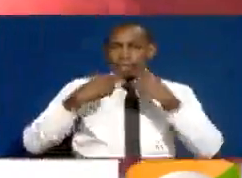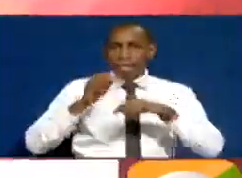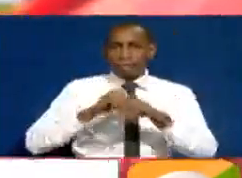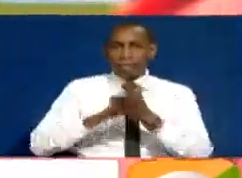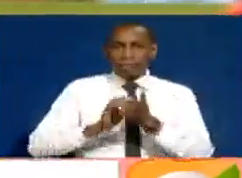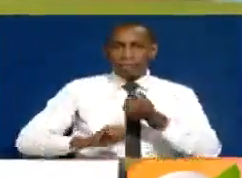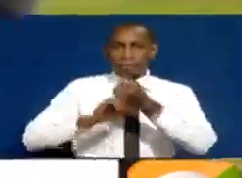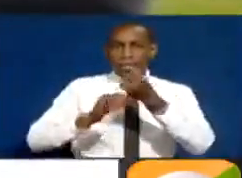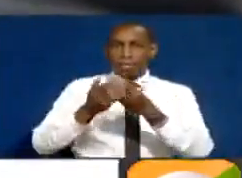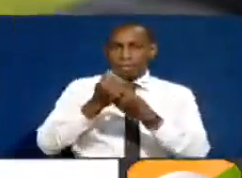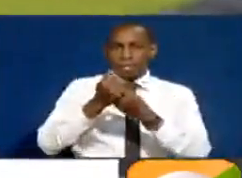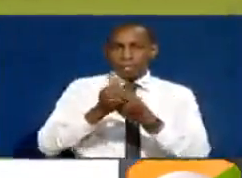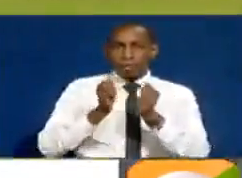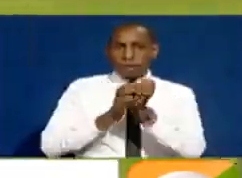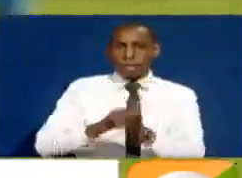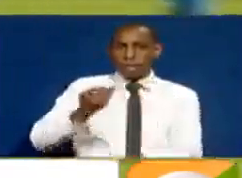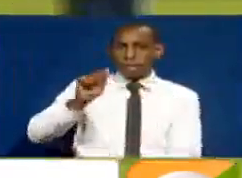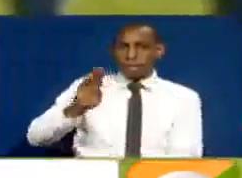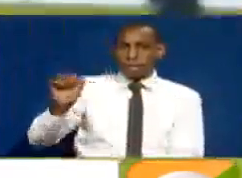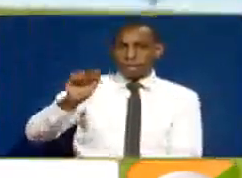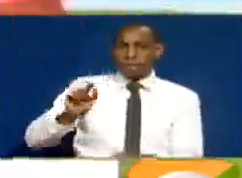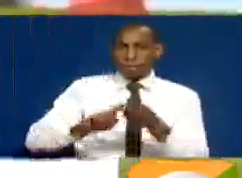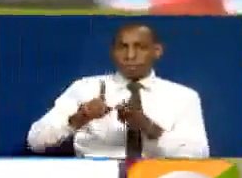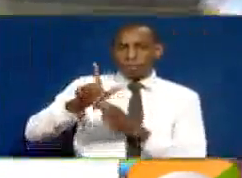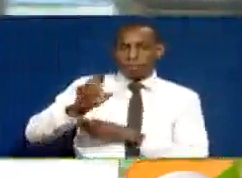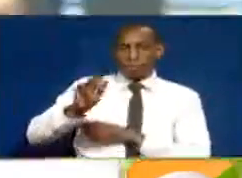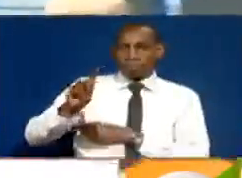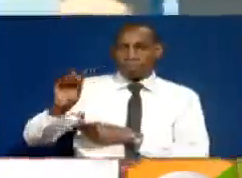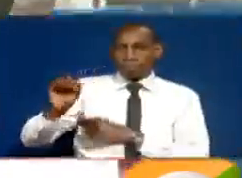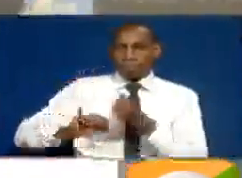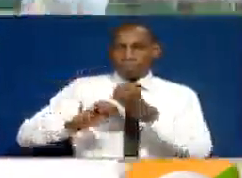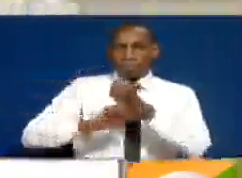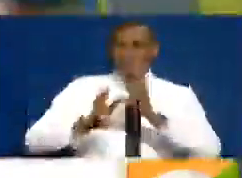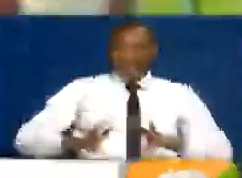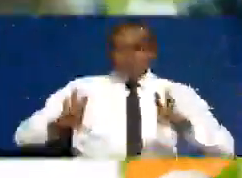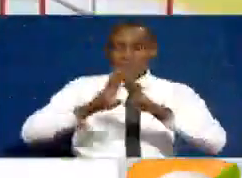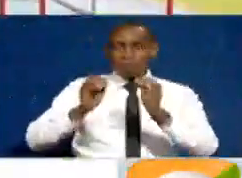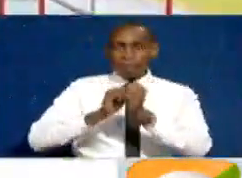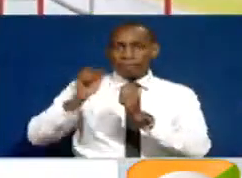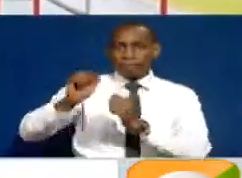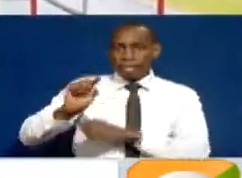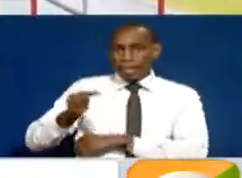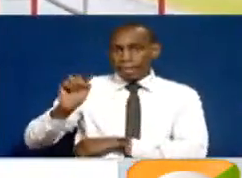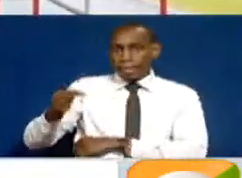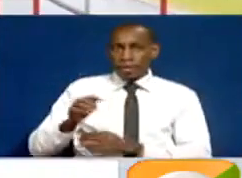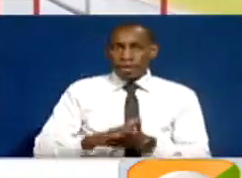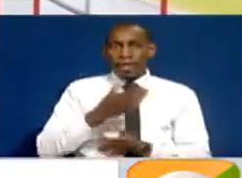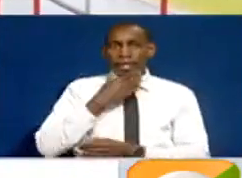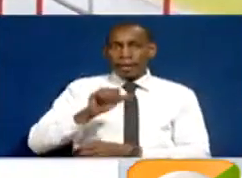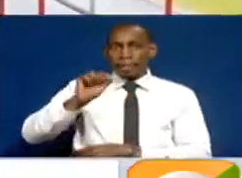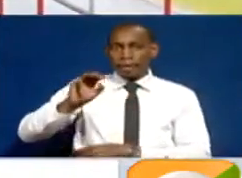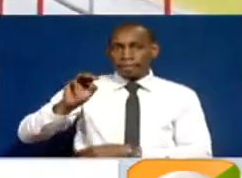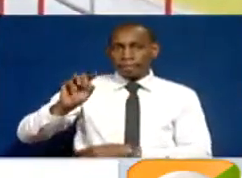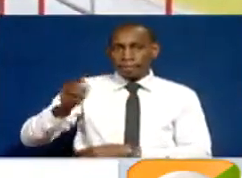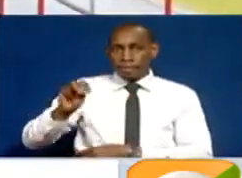during a sponsorship partnership with ABSA and Lotto Foundation worth 15 million shillings. Now, the men's 5,000